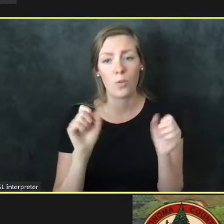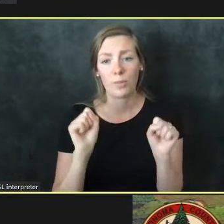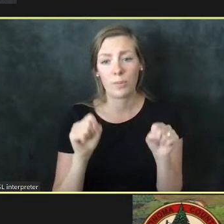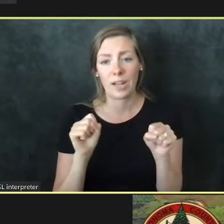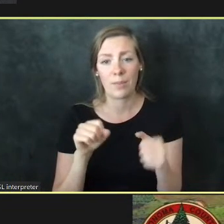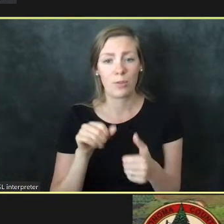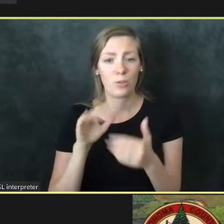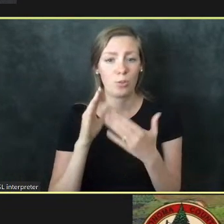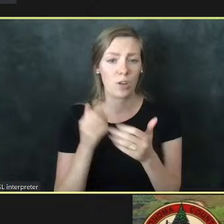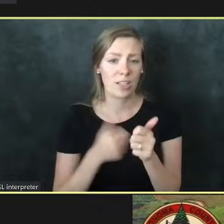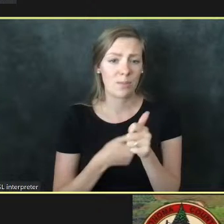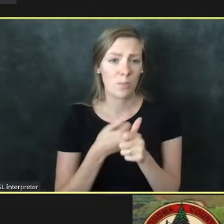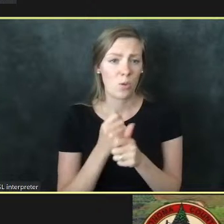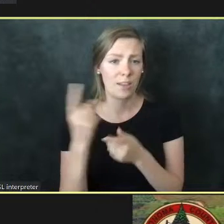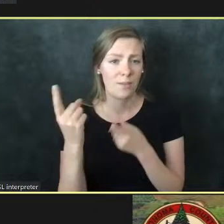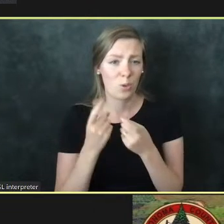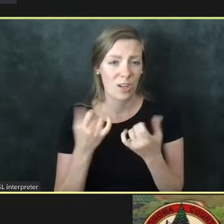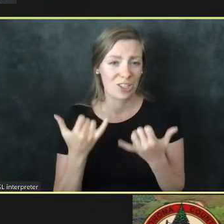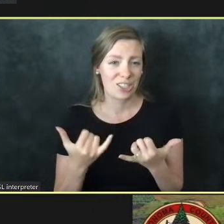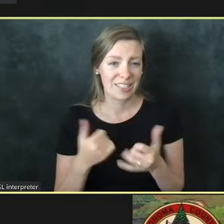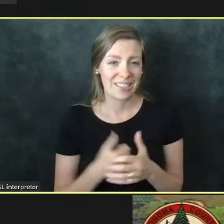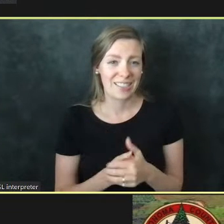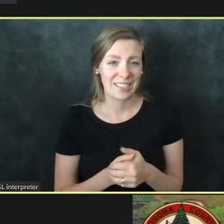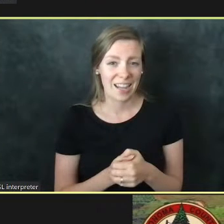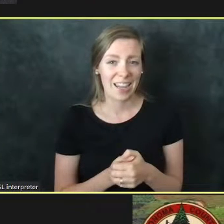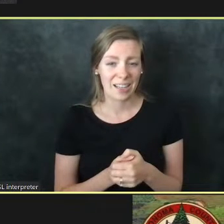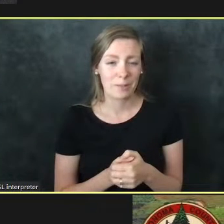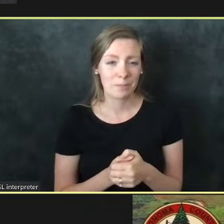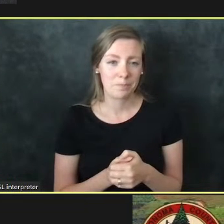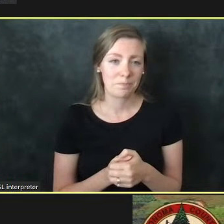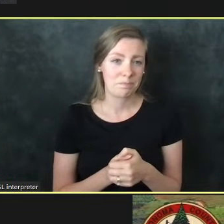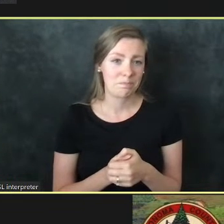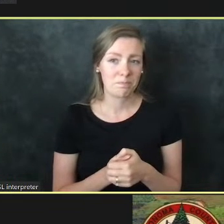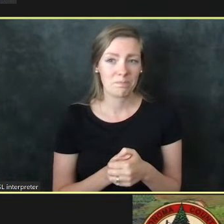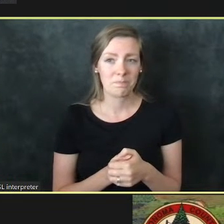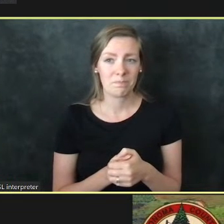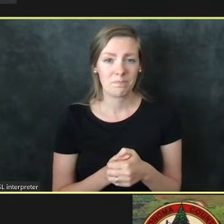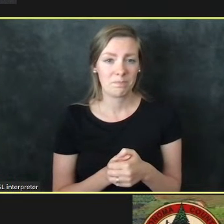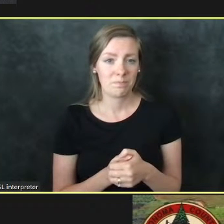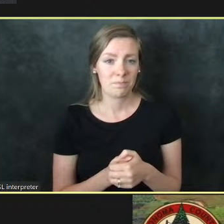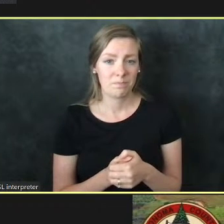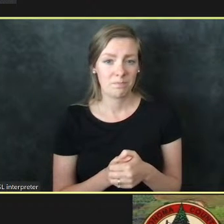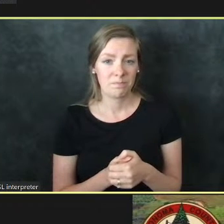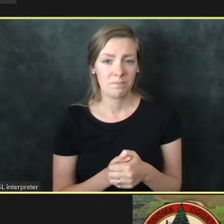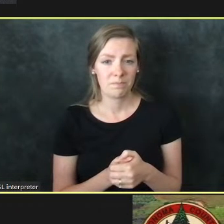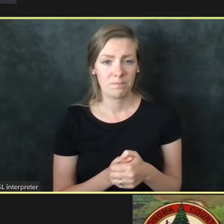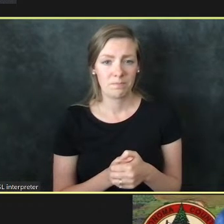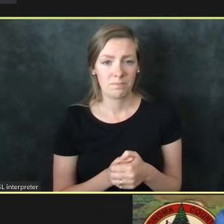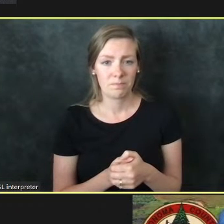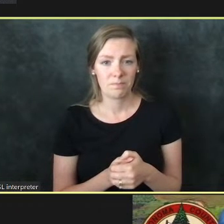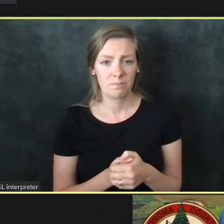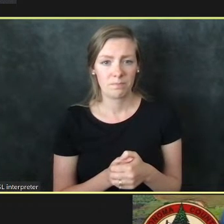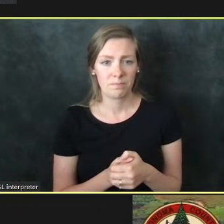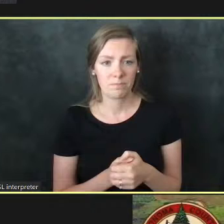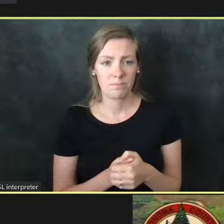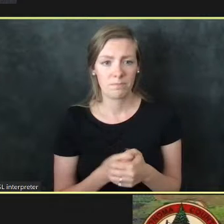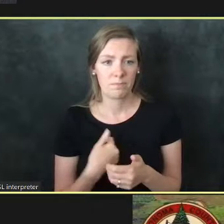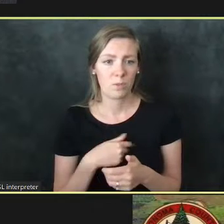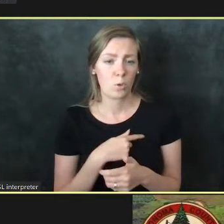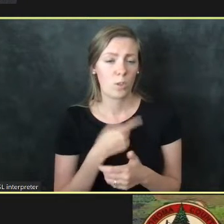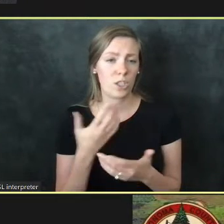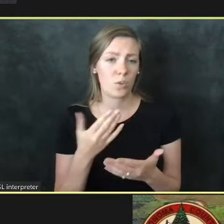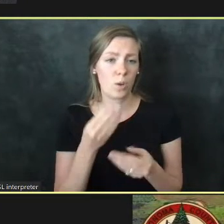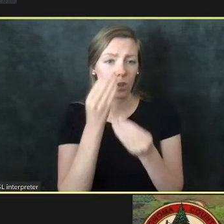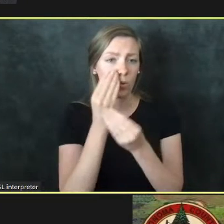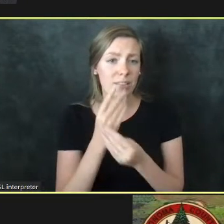the bulk of the questions today, and I think we're La gonna mayoría do material. We just want to tell our audience